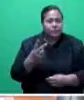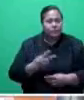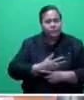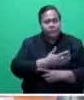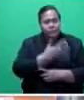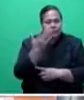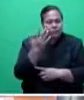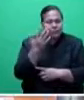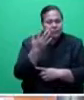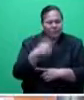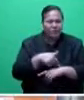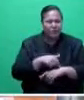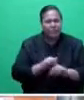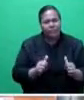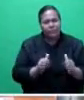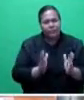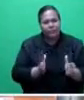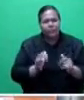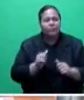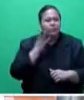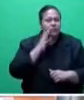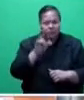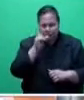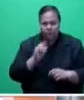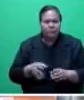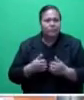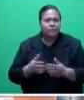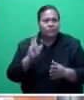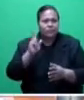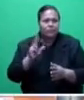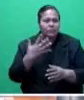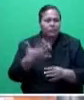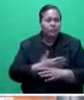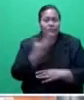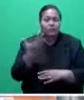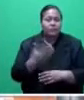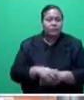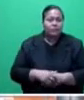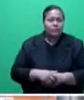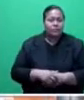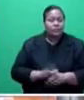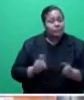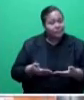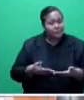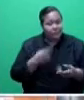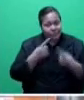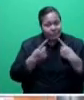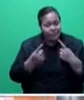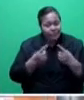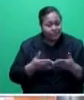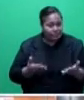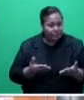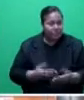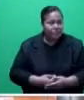period will end and when he can bring back the five days, Mr. Speaker, Sir. So with those introductory remarks, Mr. Speaker, Sir, we see this